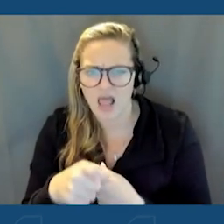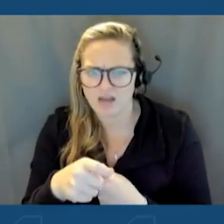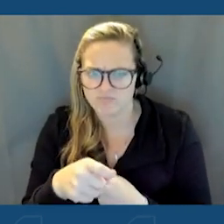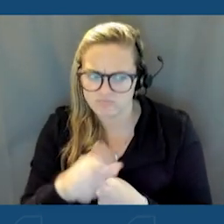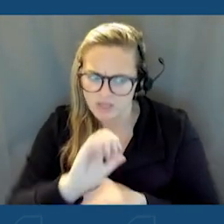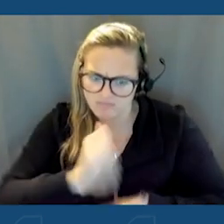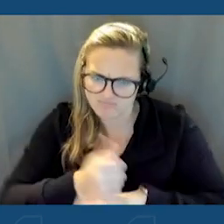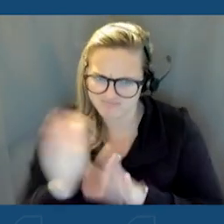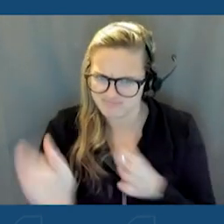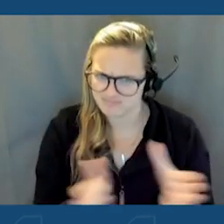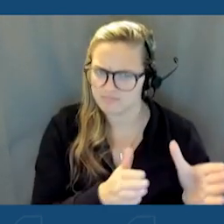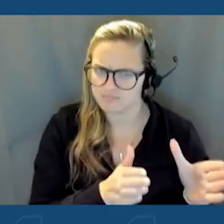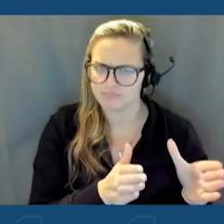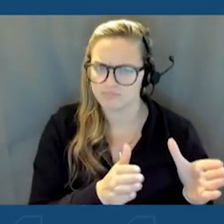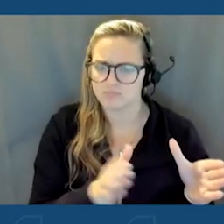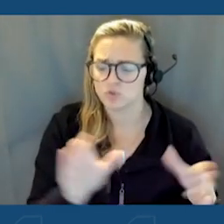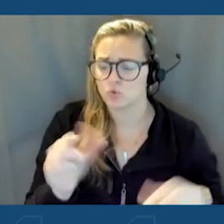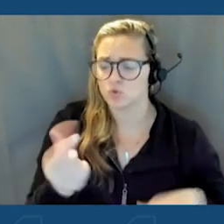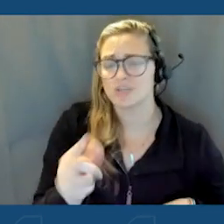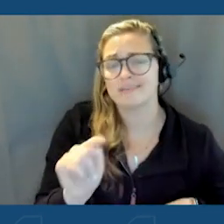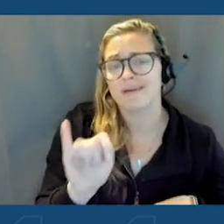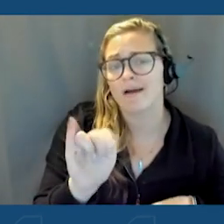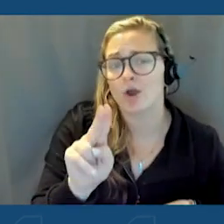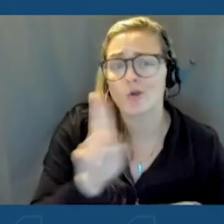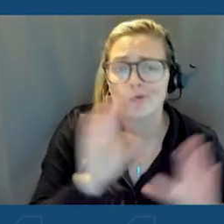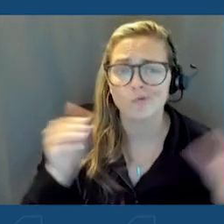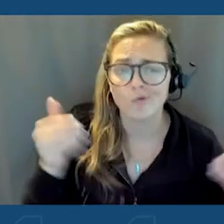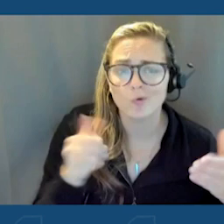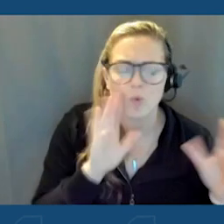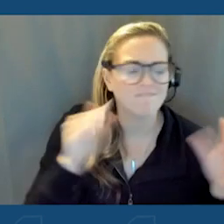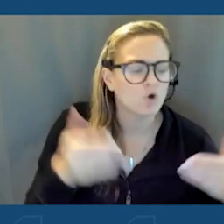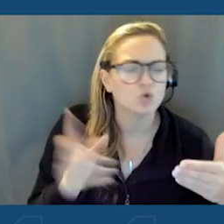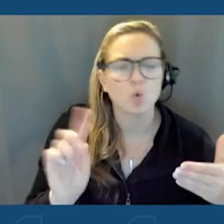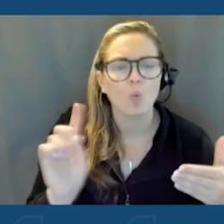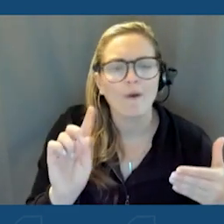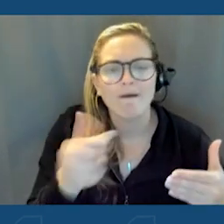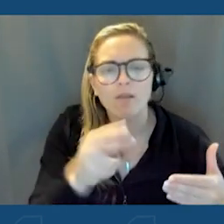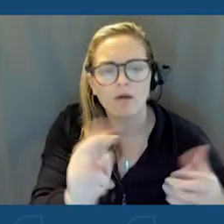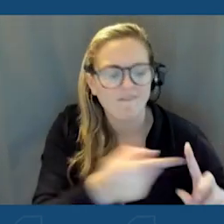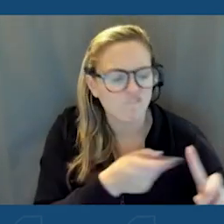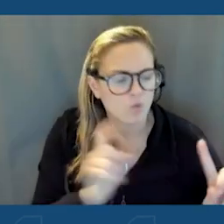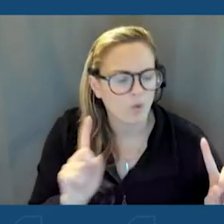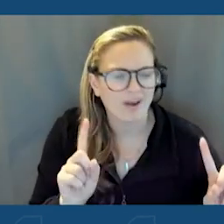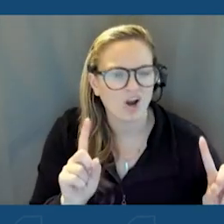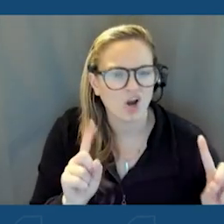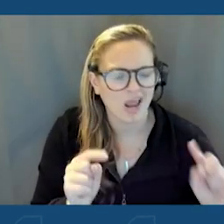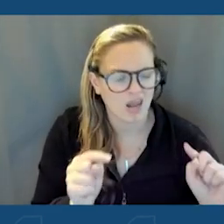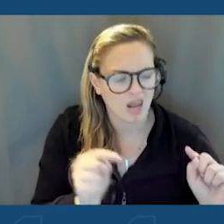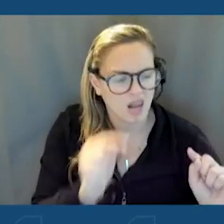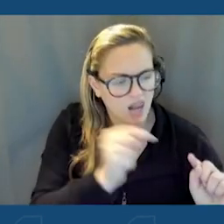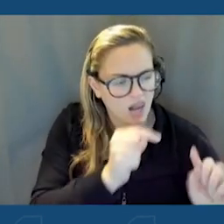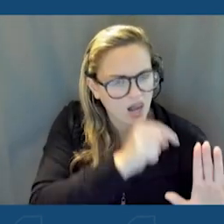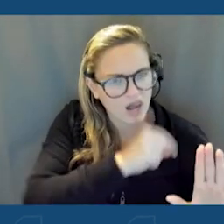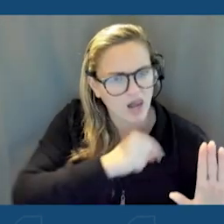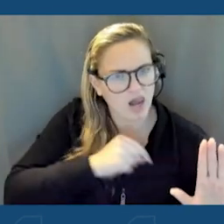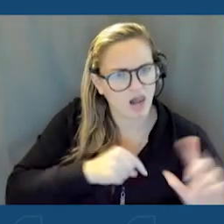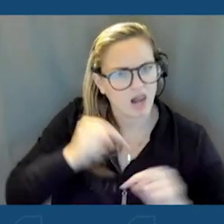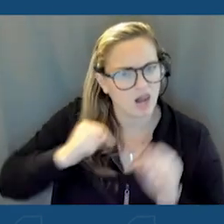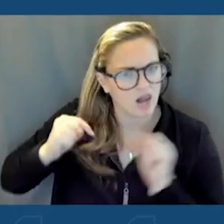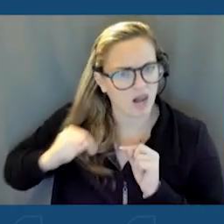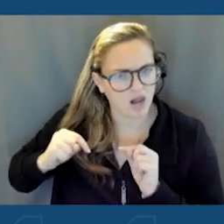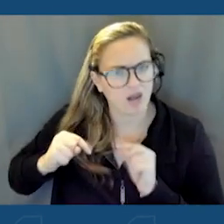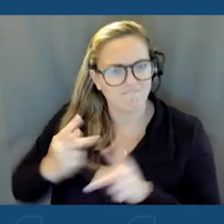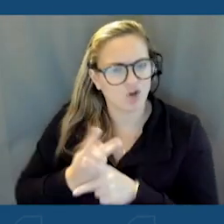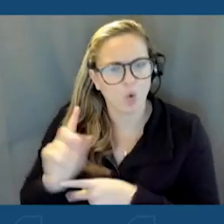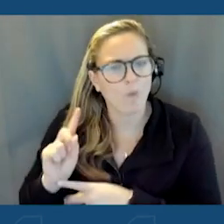this GTIU focus where they're going to focus on the source of the guns and try to work that back. That takes a lot of work. It takes a